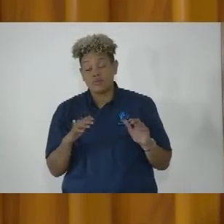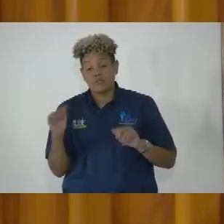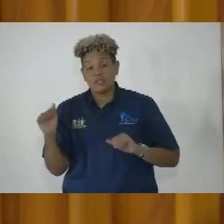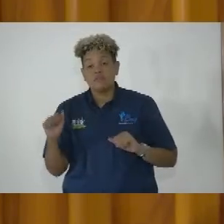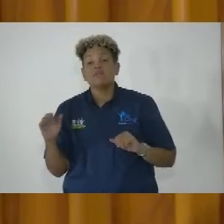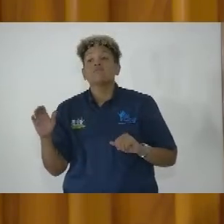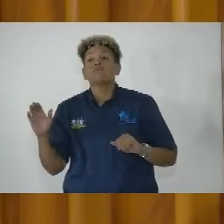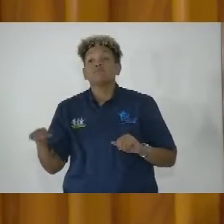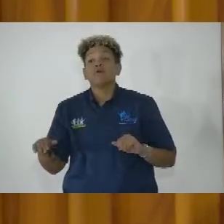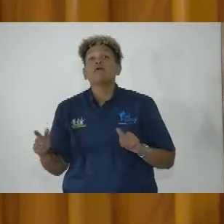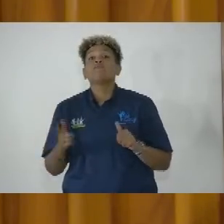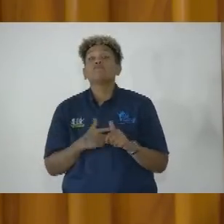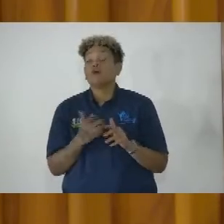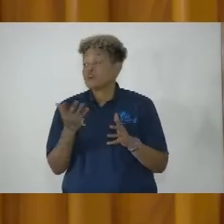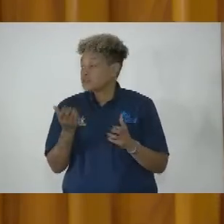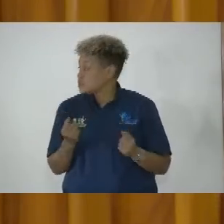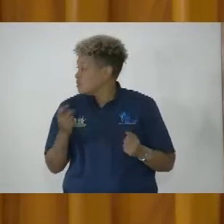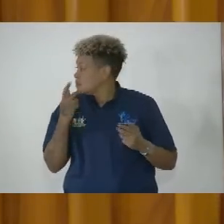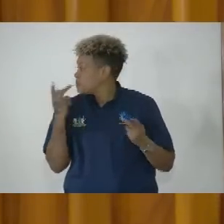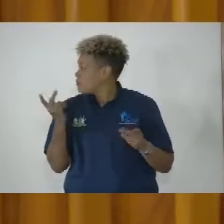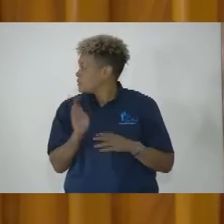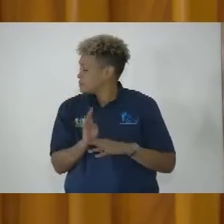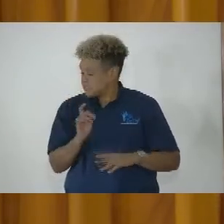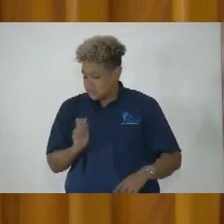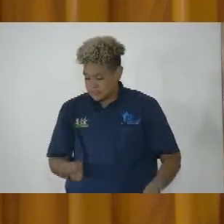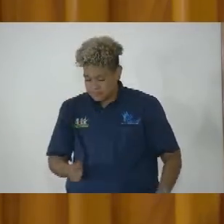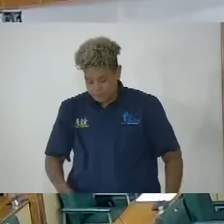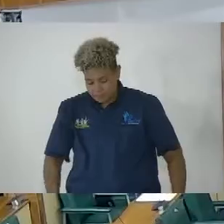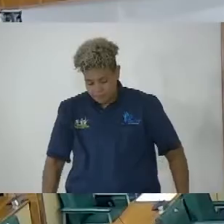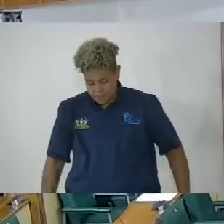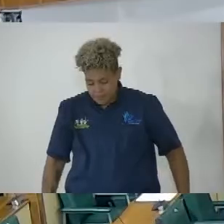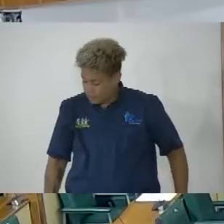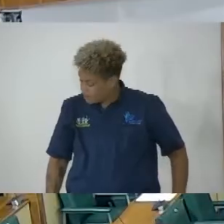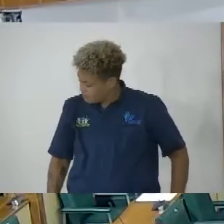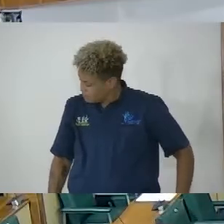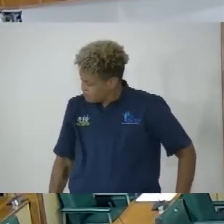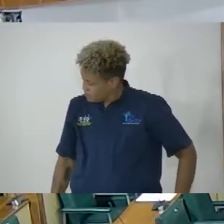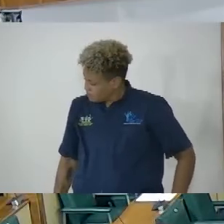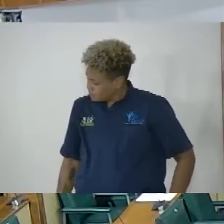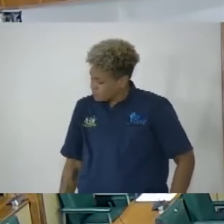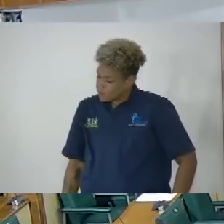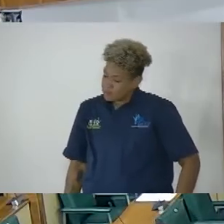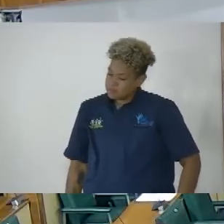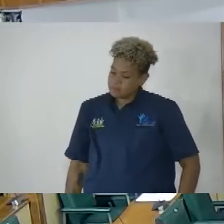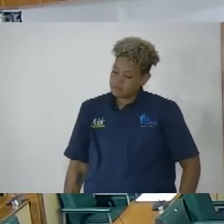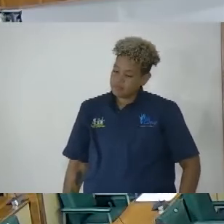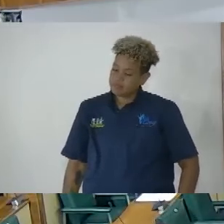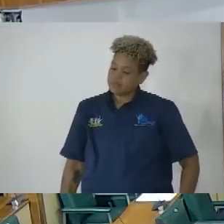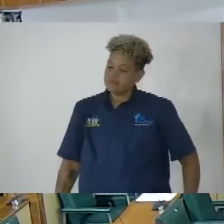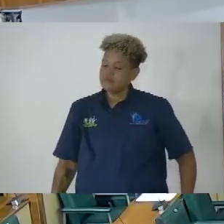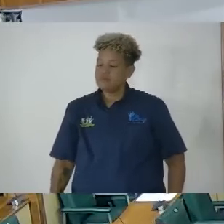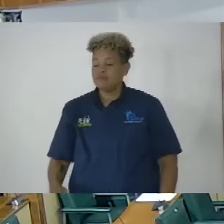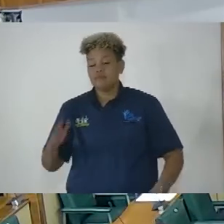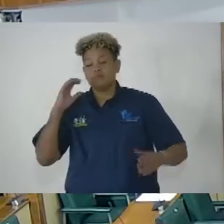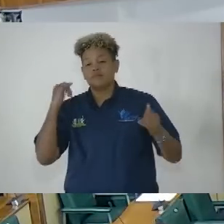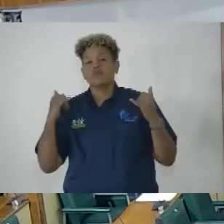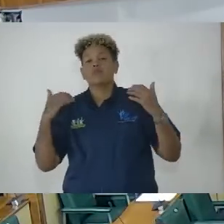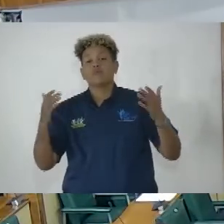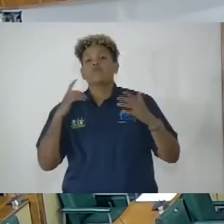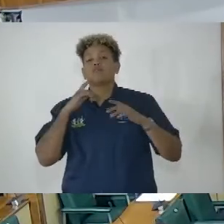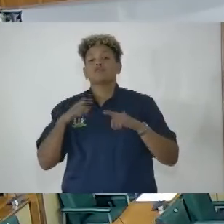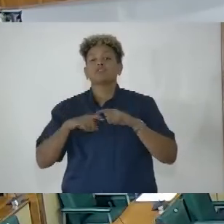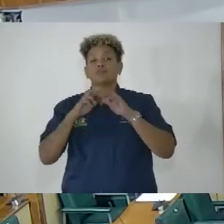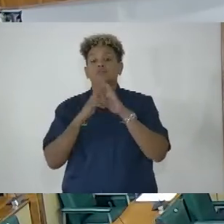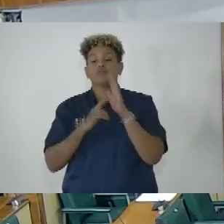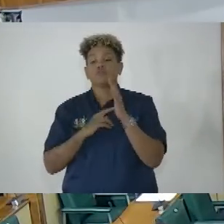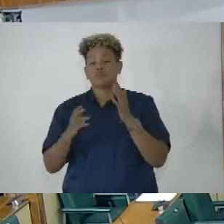bills without the leave of the Senate first obtained. Public business. Minister. Mr. President, I now move for suspension